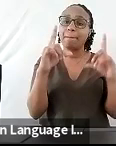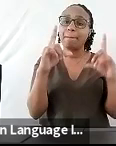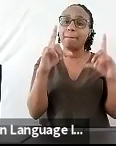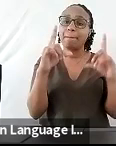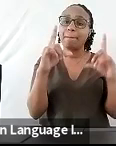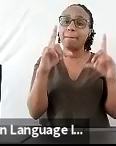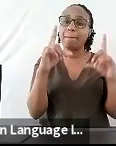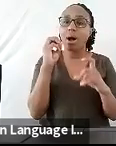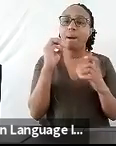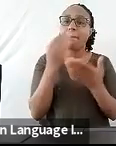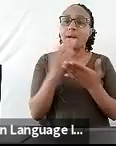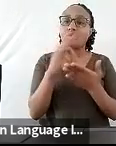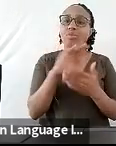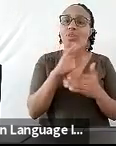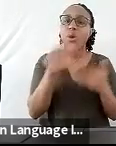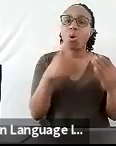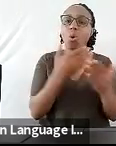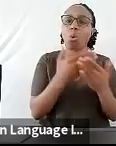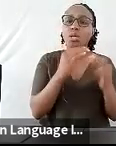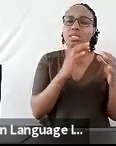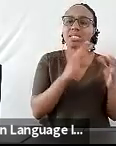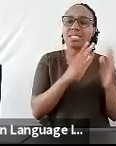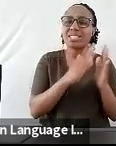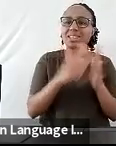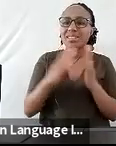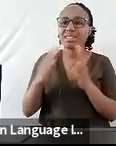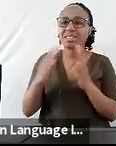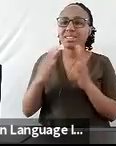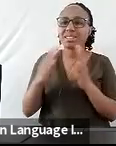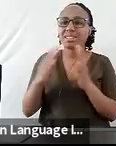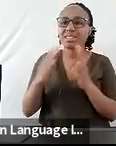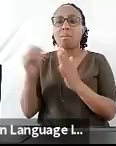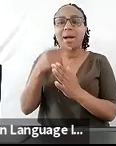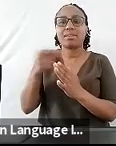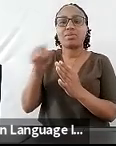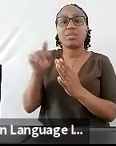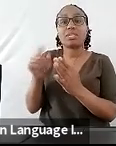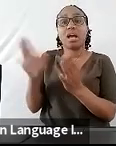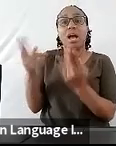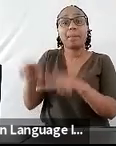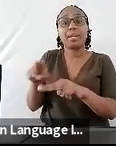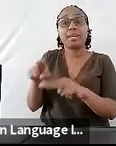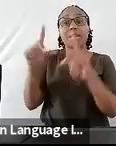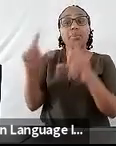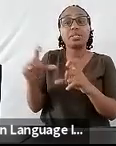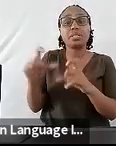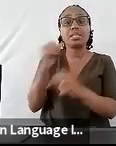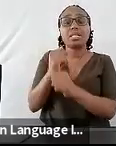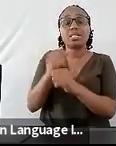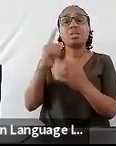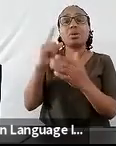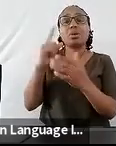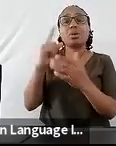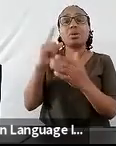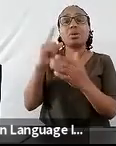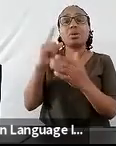of months of these arrivals happening. So the pictures did what was necessary to get people to pay attention to this crisis,